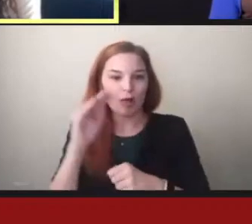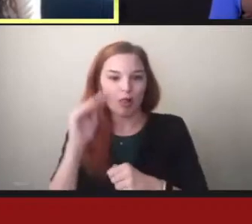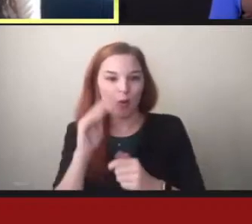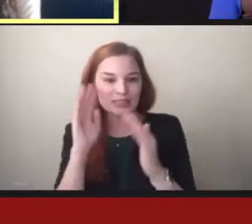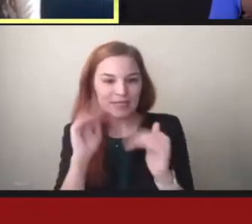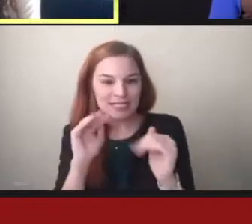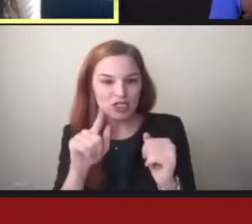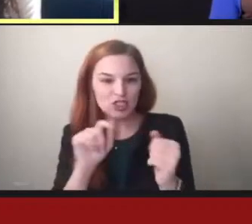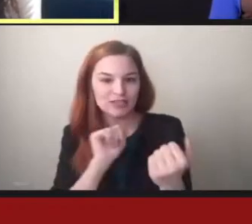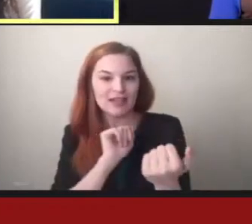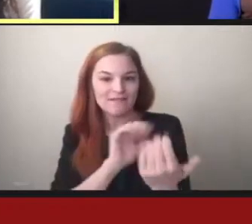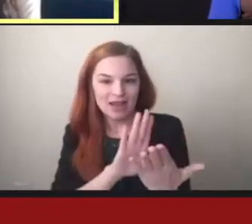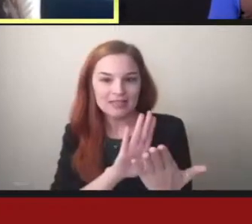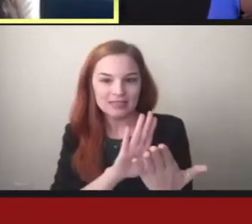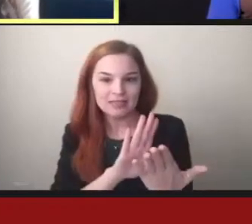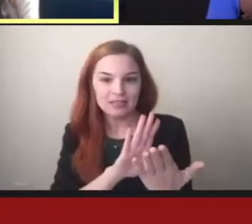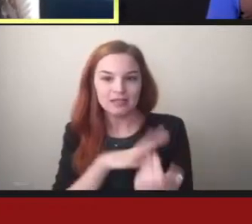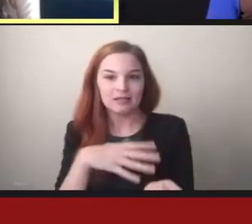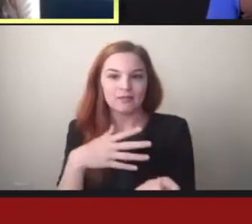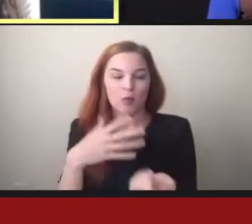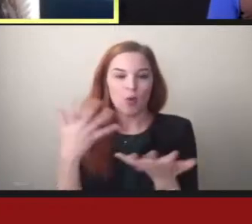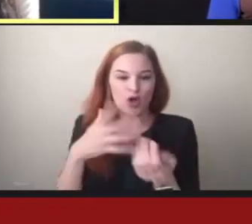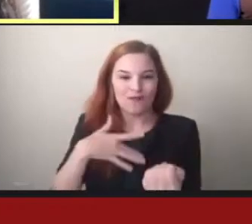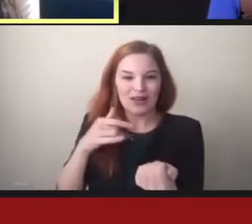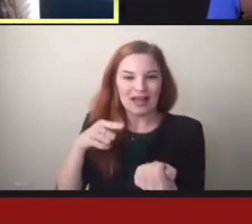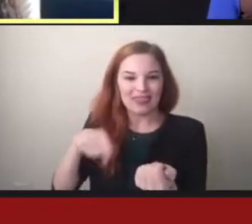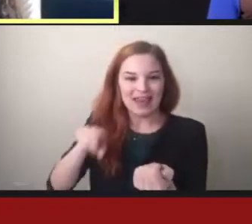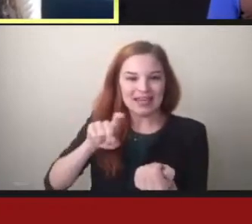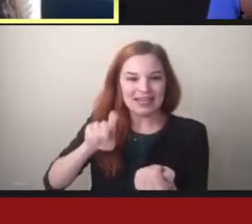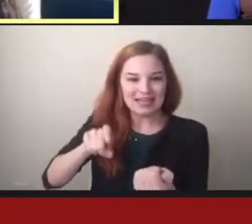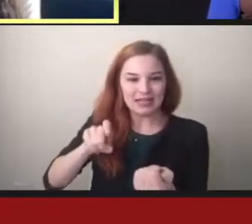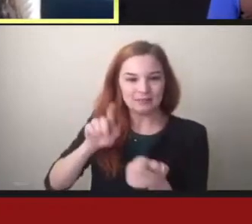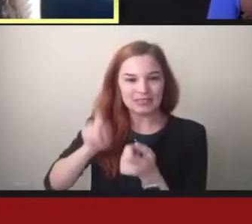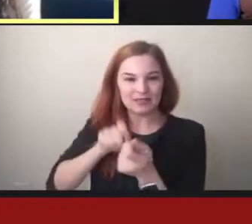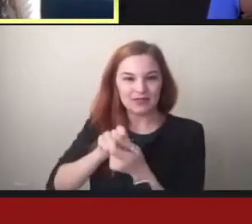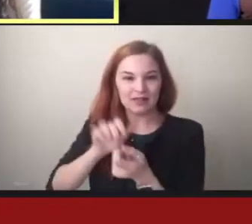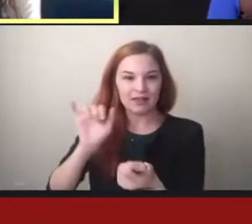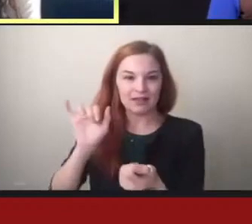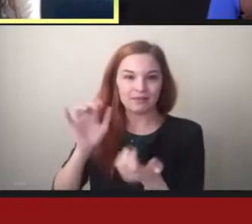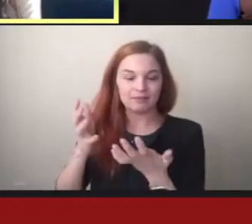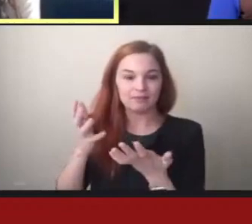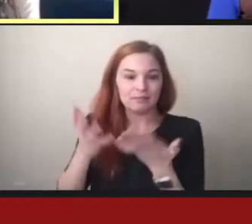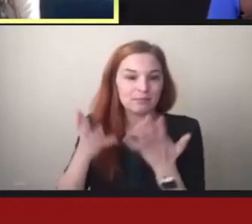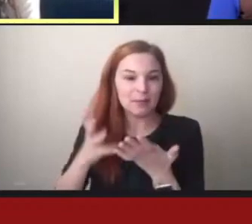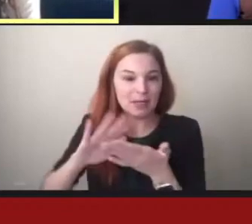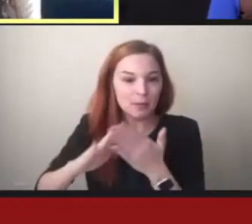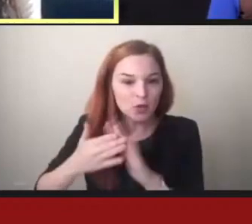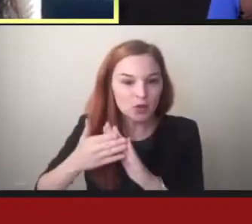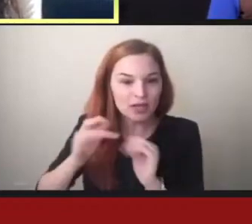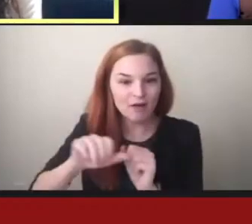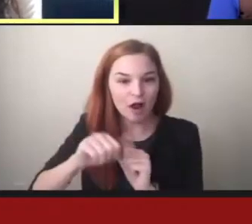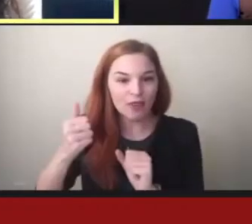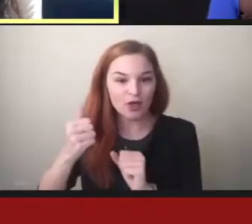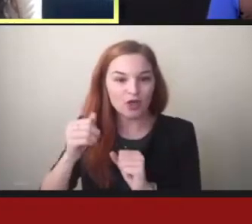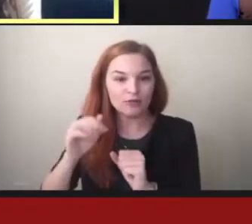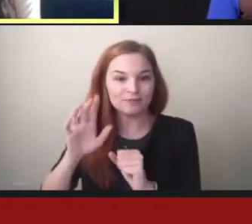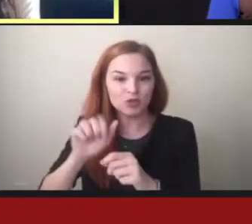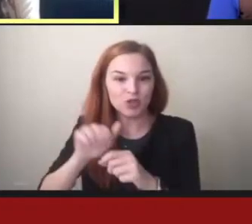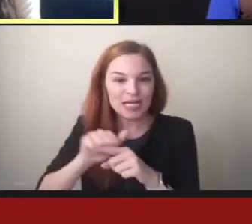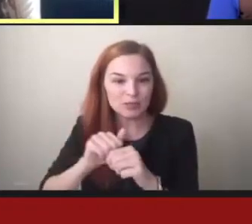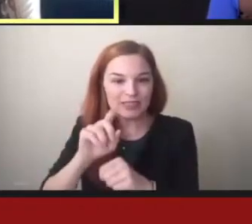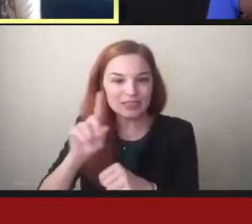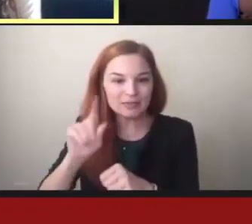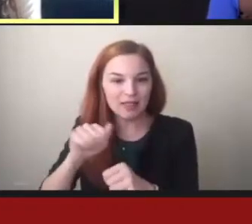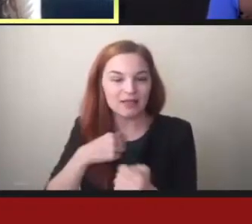in internalizing those barriers so that those expectations that they have, they can face them and they can get exactly what they need? Maybe